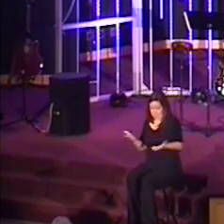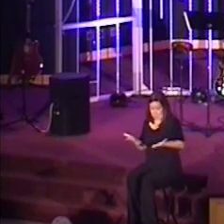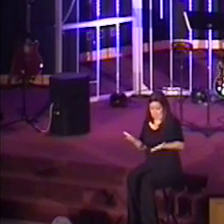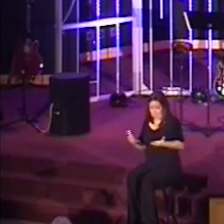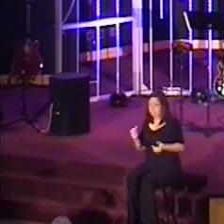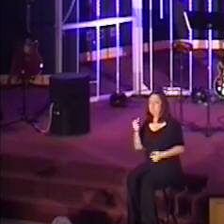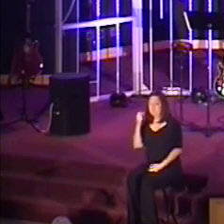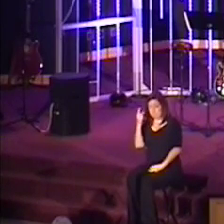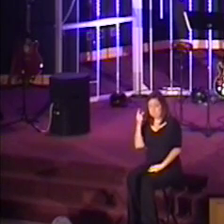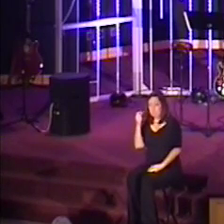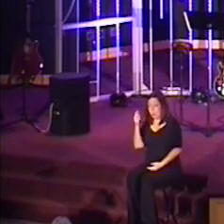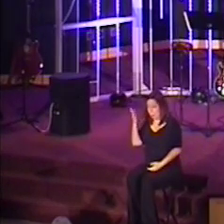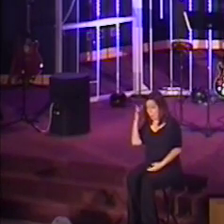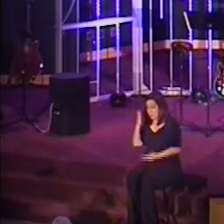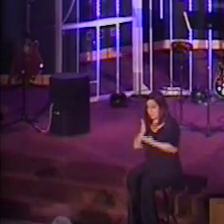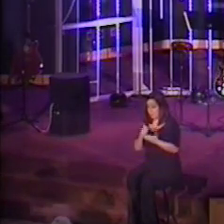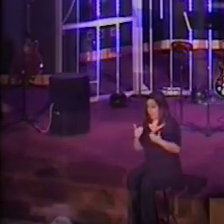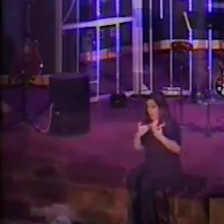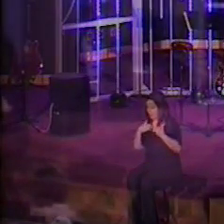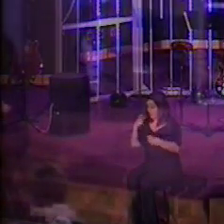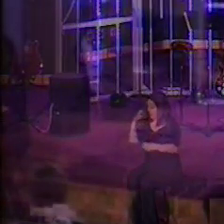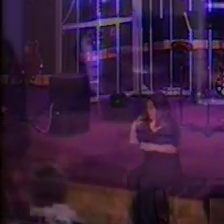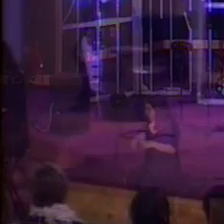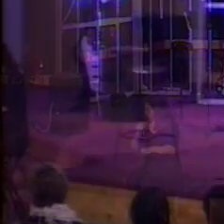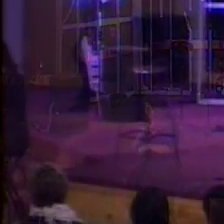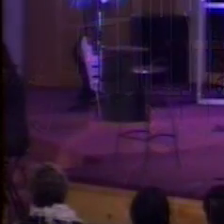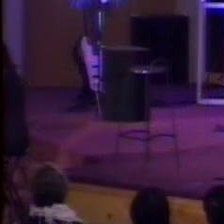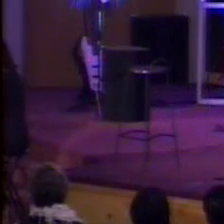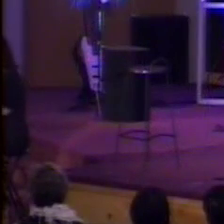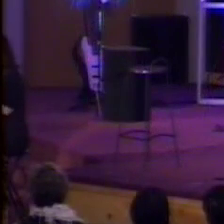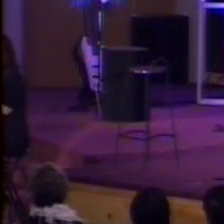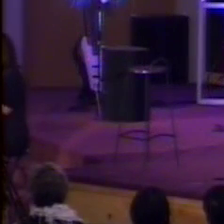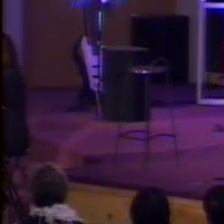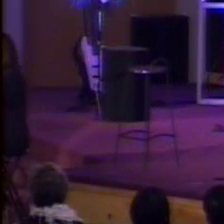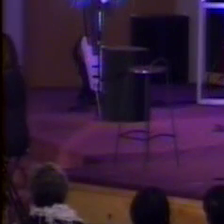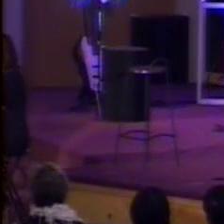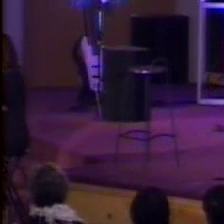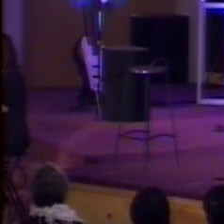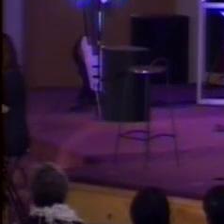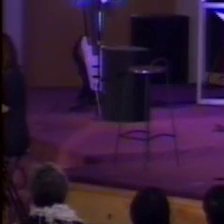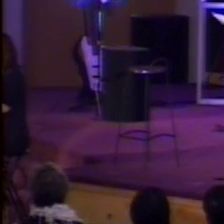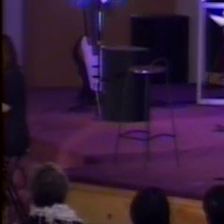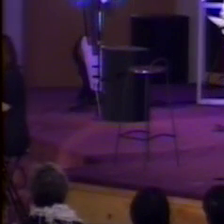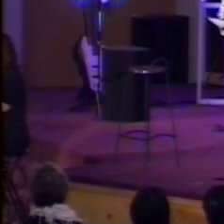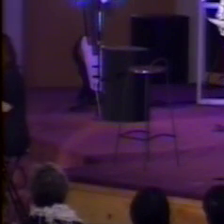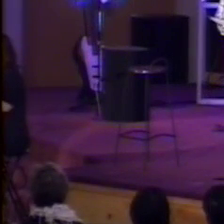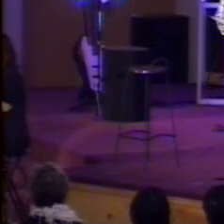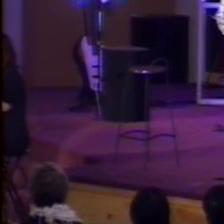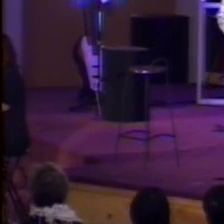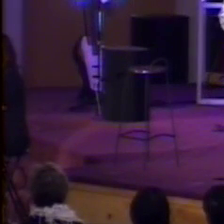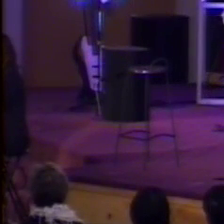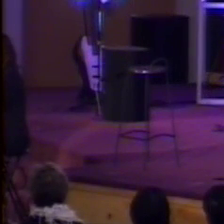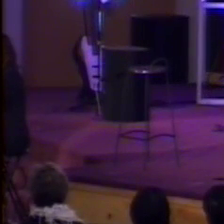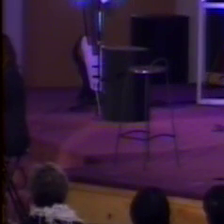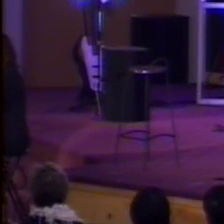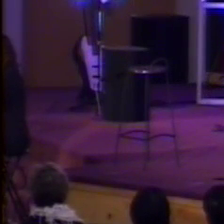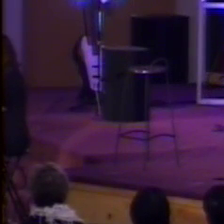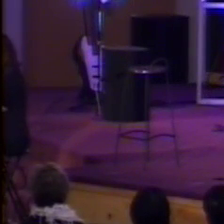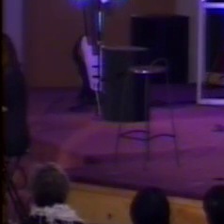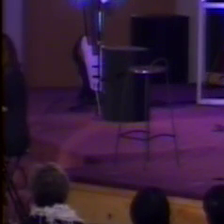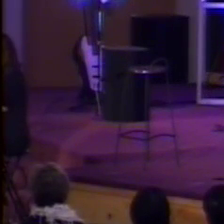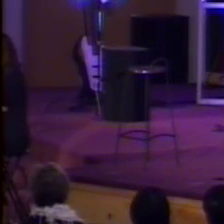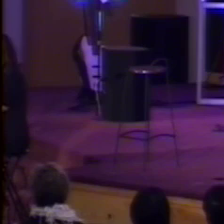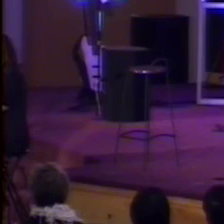it's understandable because a lot of us have some really tough jobs with a lot of worldly people. And working out in the secular environment isn't